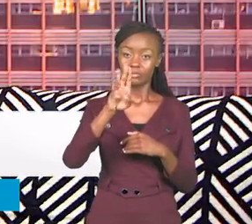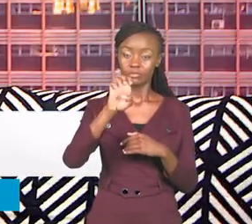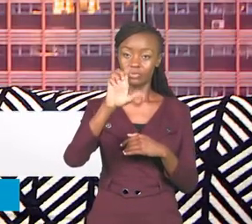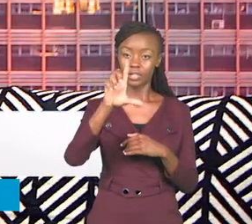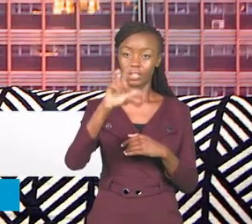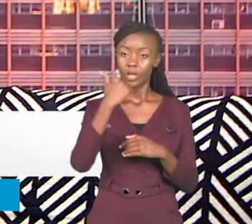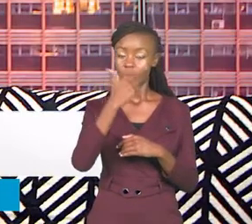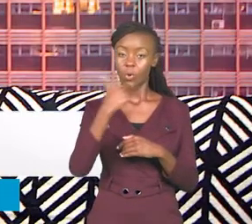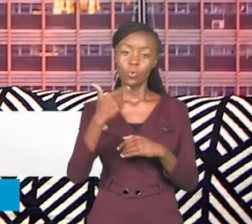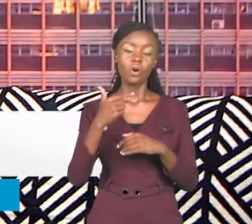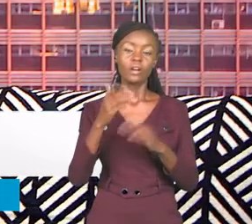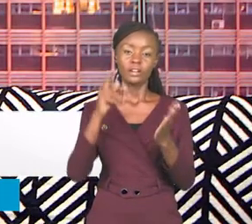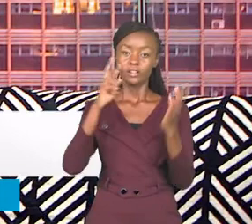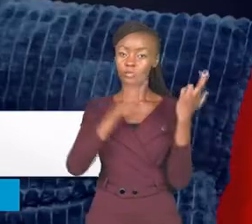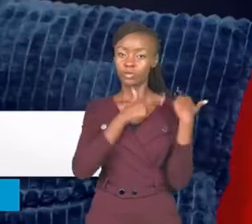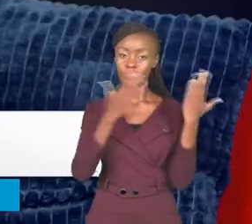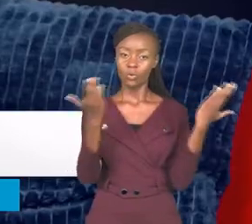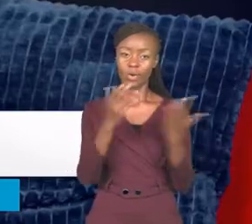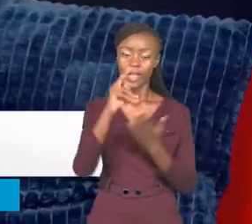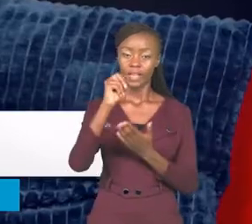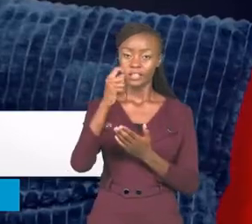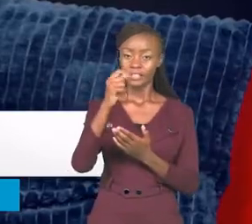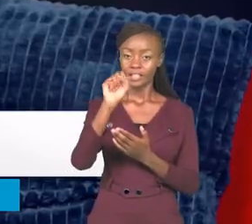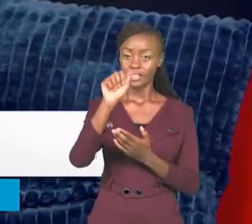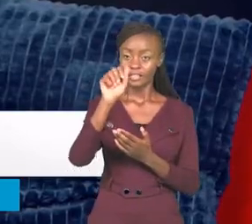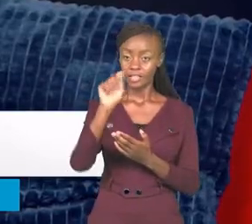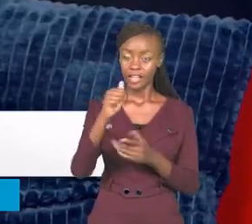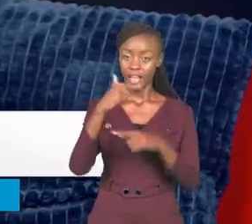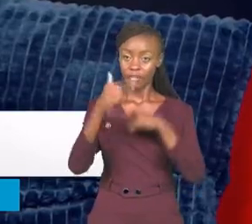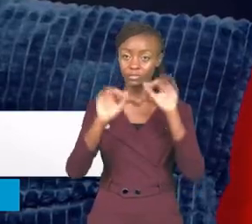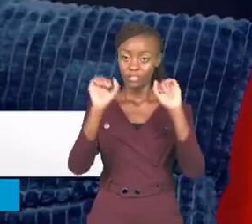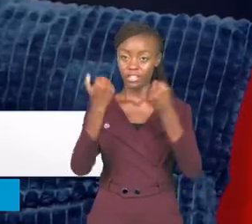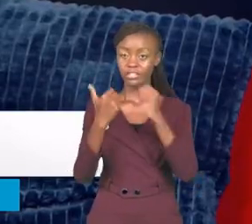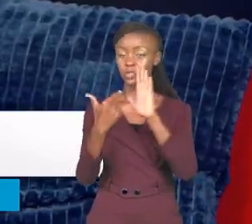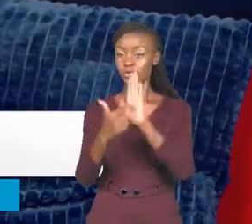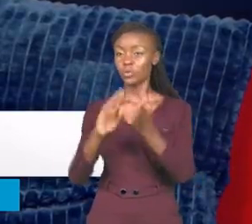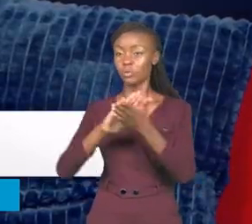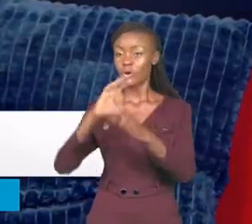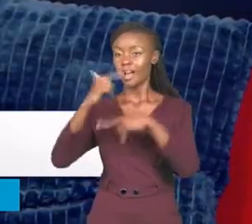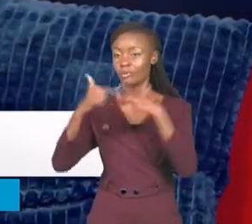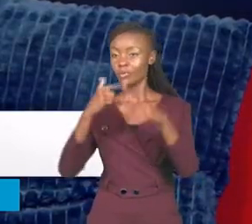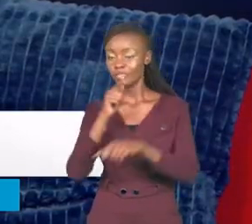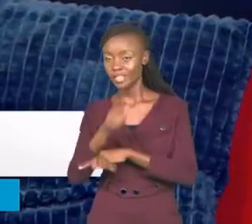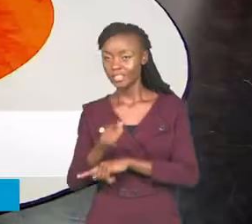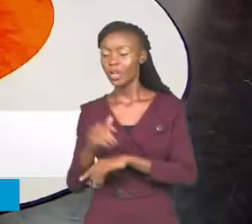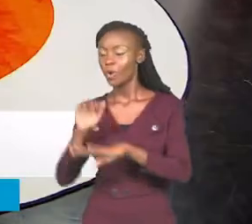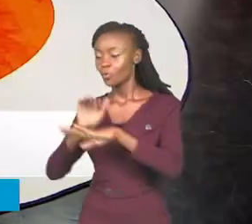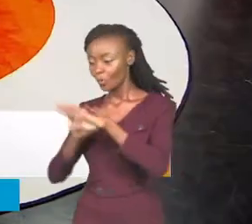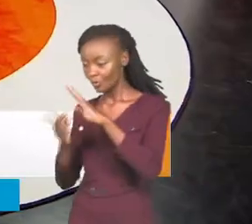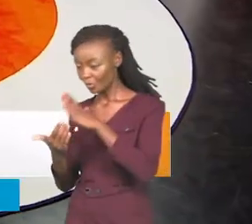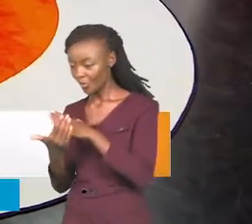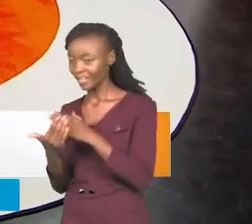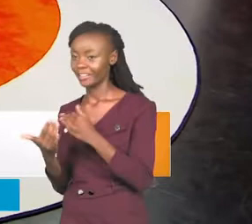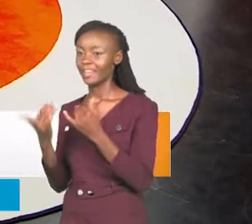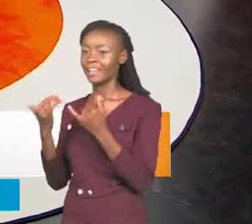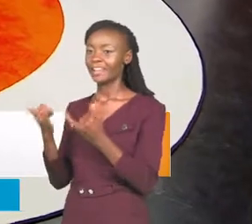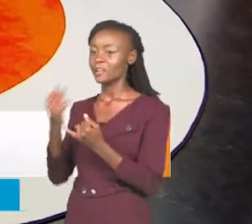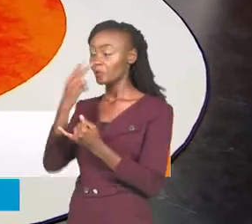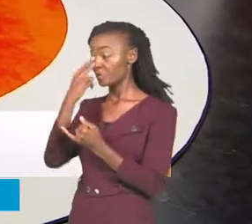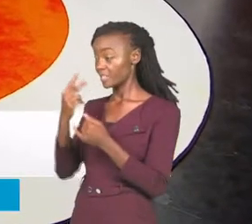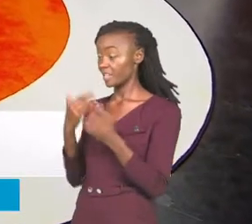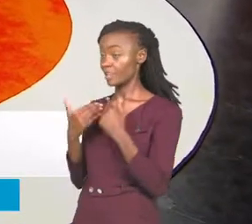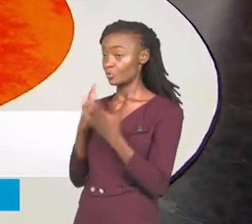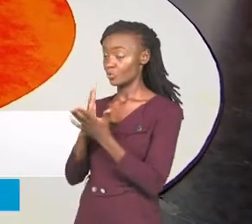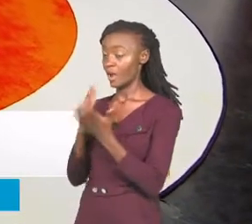safety and strategies at NTSA, now shedding more light on this. Bwana Musumba, good morning. Good morning. Of course, we're seeing sporadic